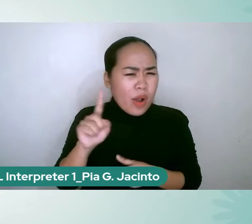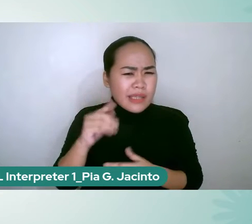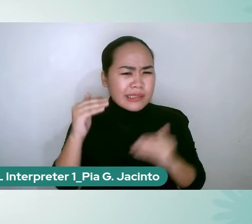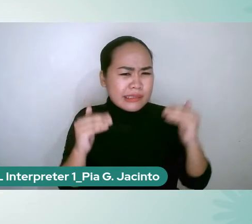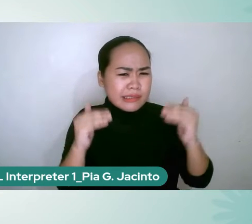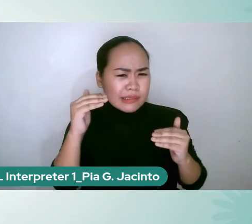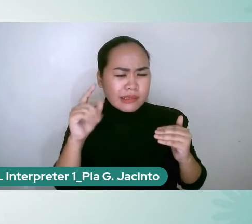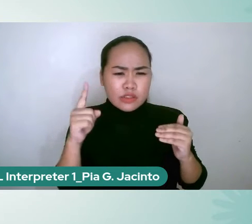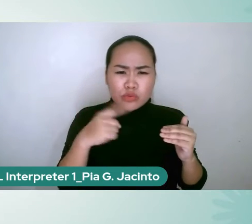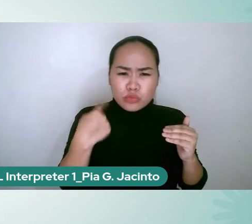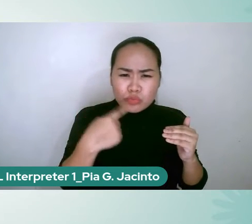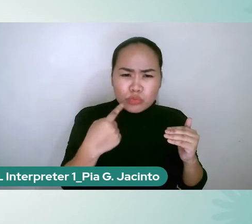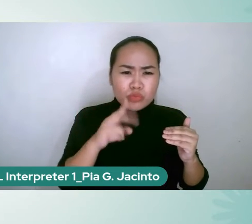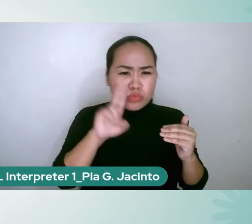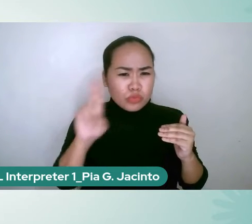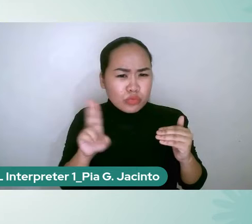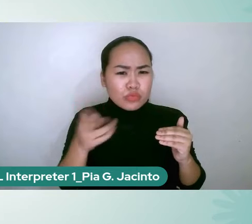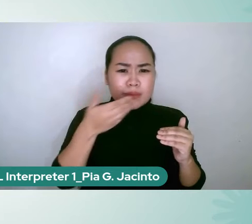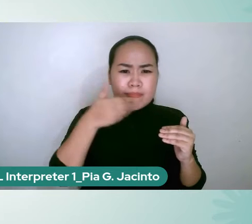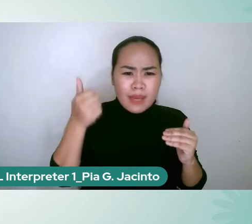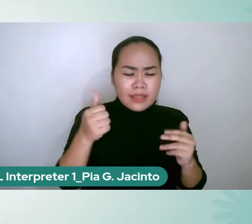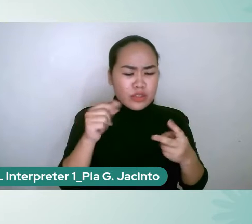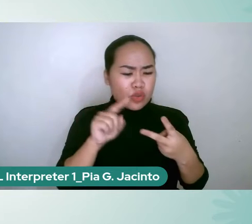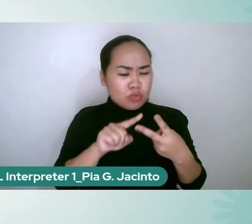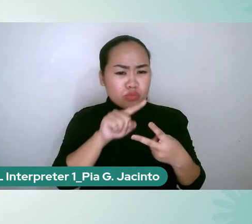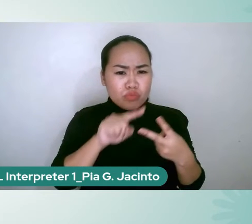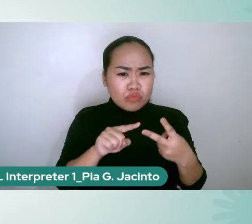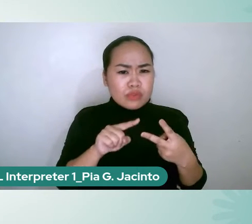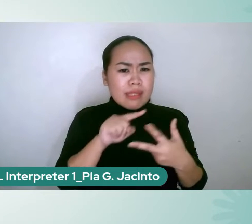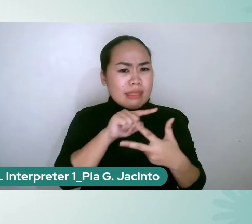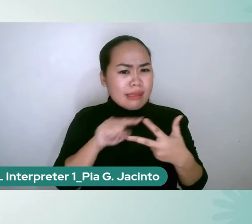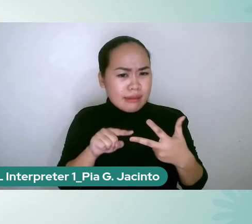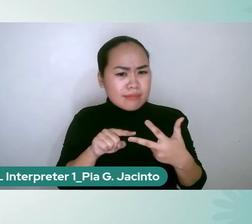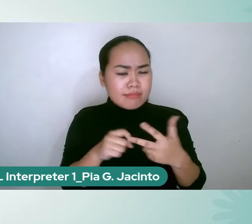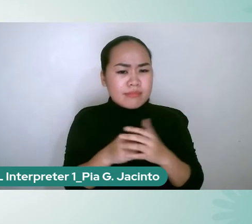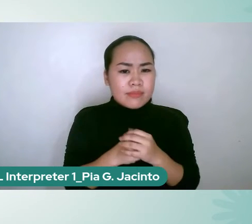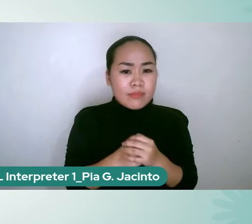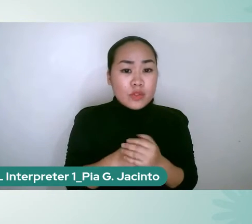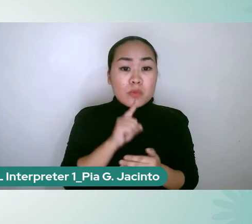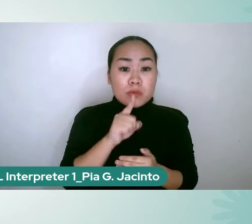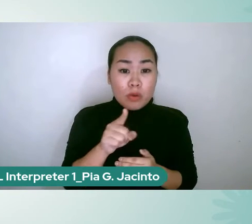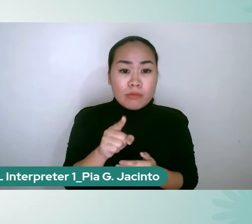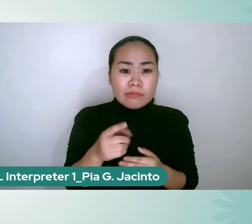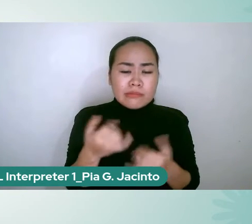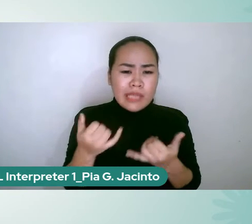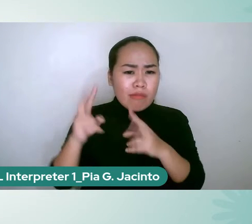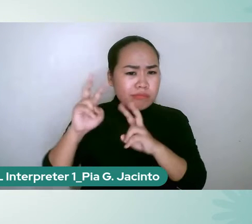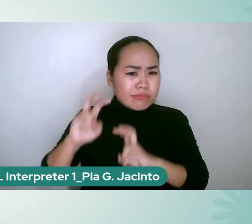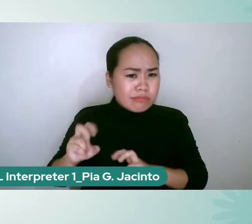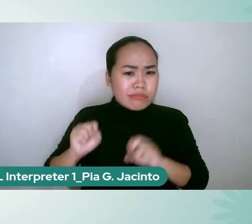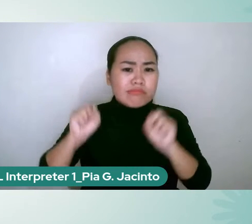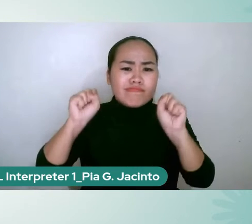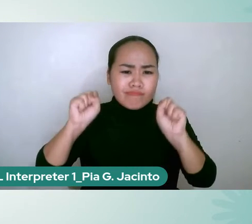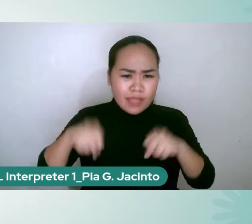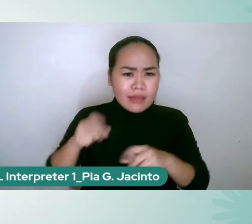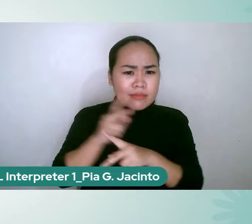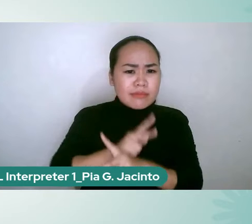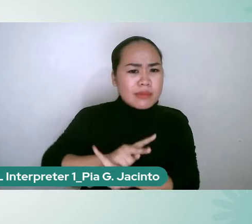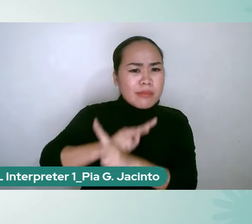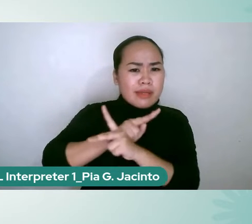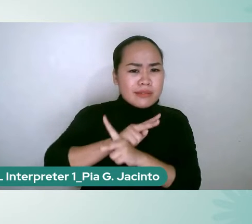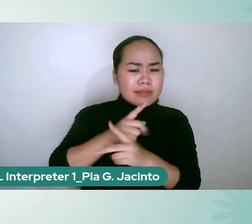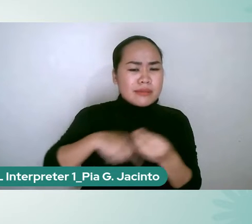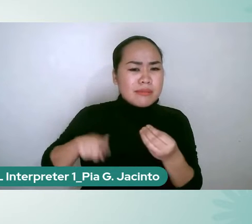efficacy to the 2 or 3 dose regimens. These innovations could be game changers for the prevention of the